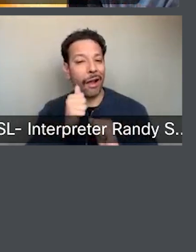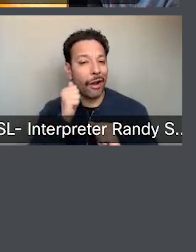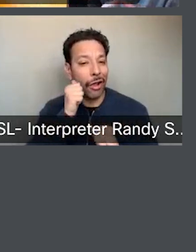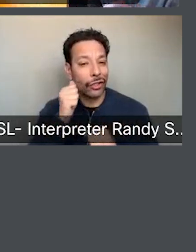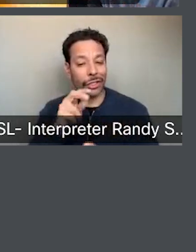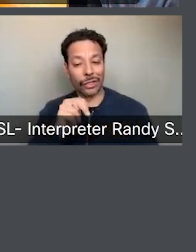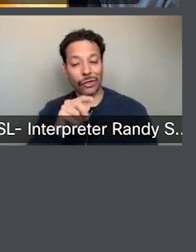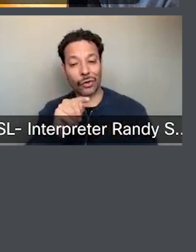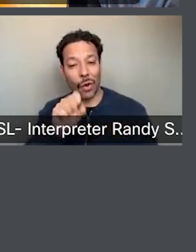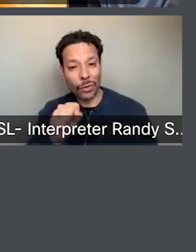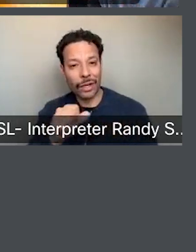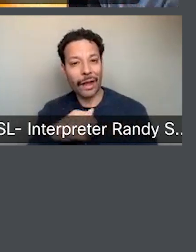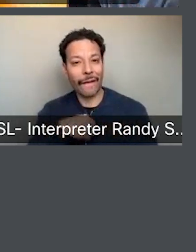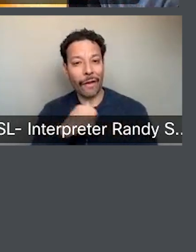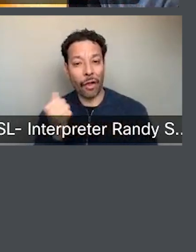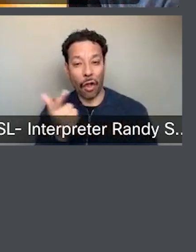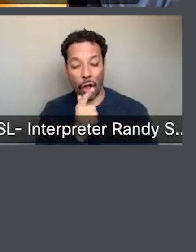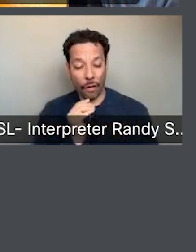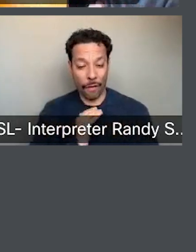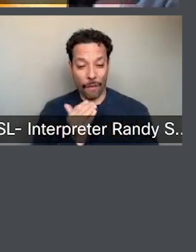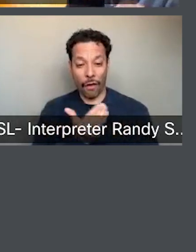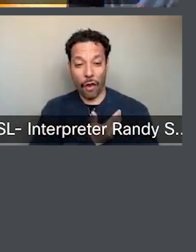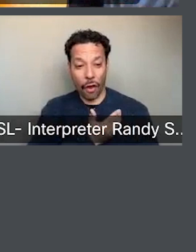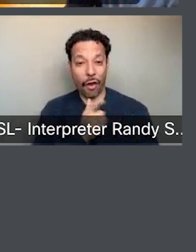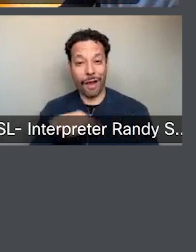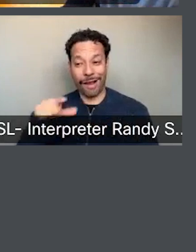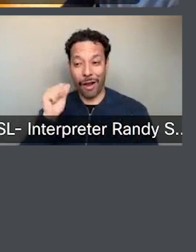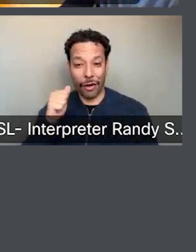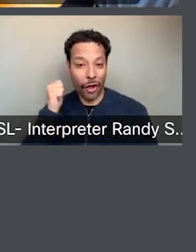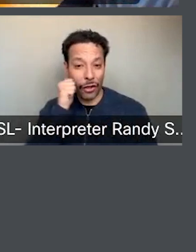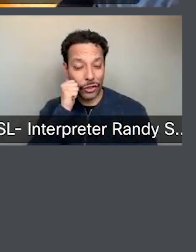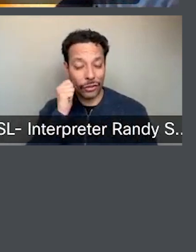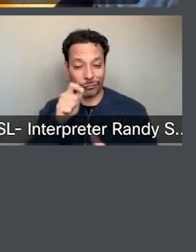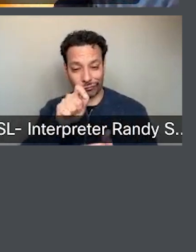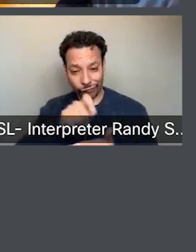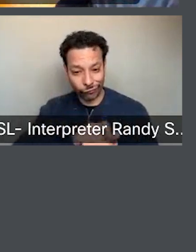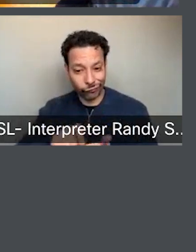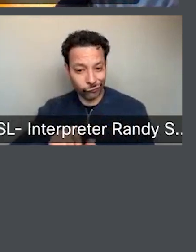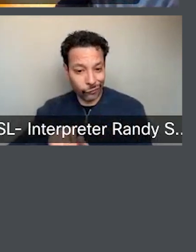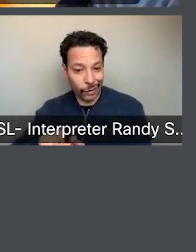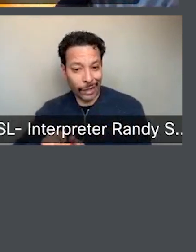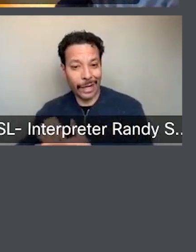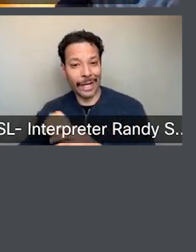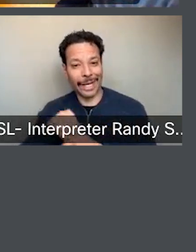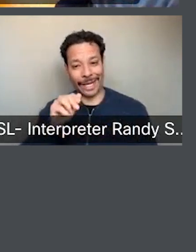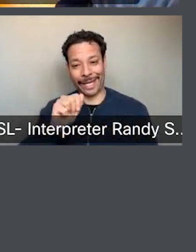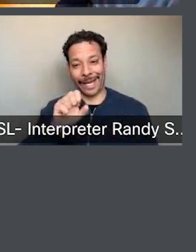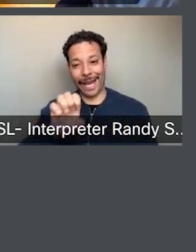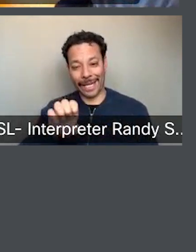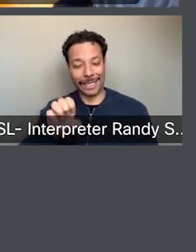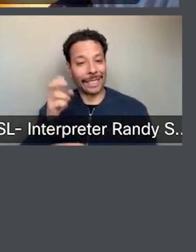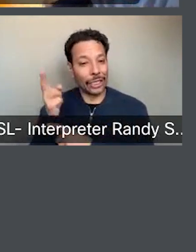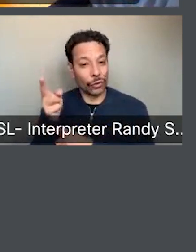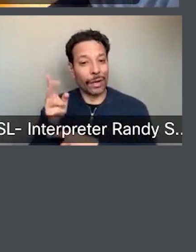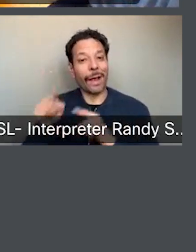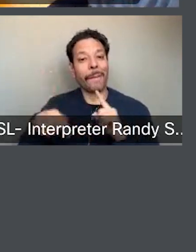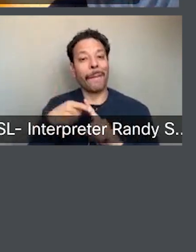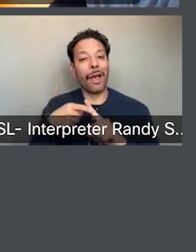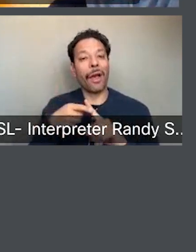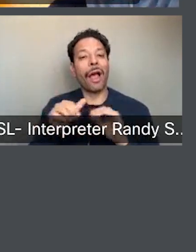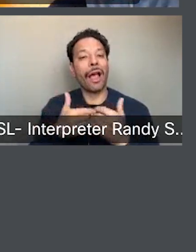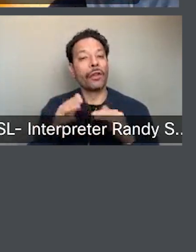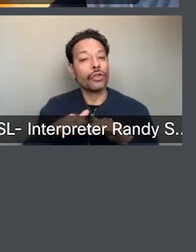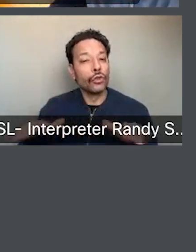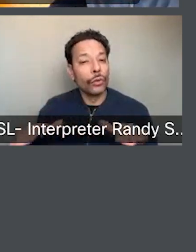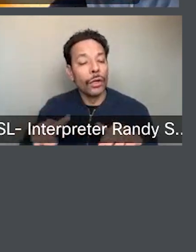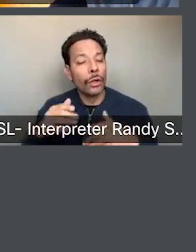notes where all of our audiologists write things in the case history about how a child is